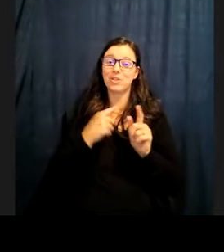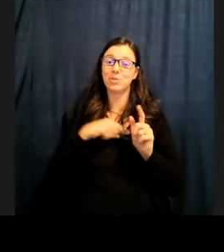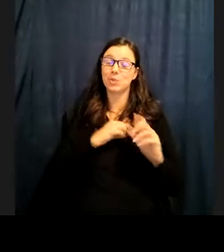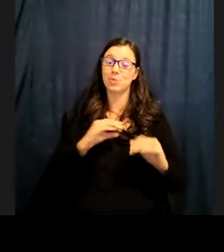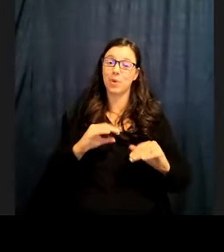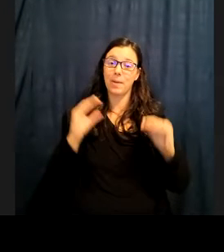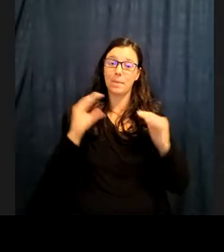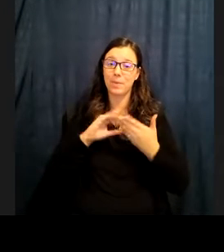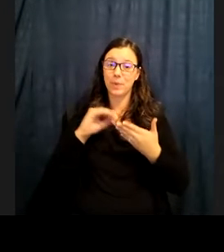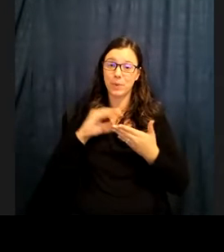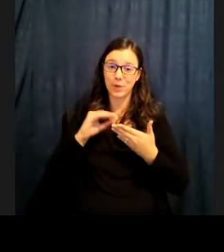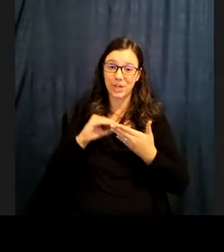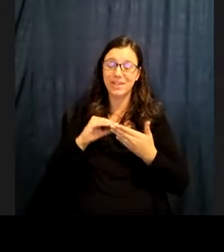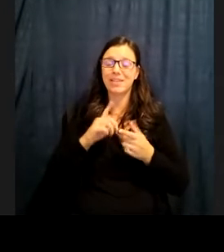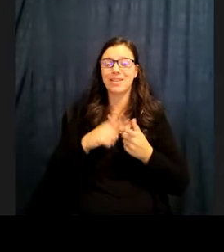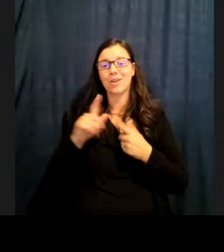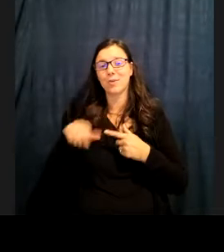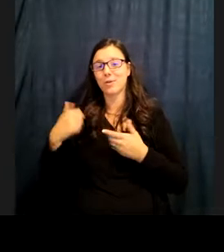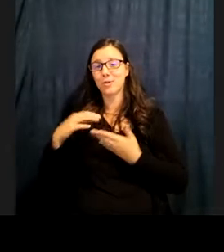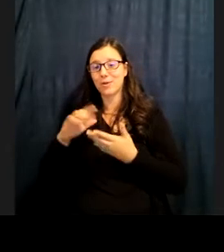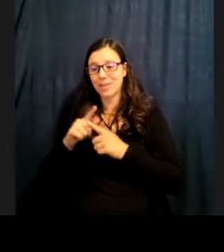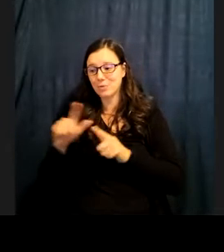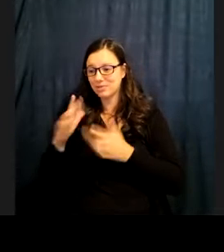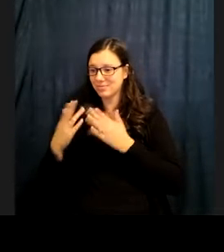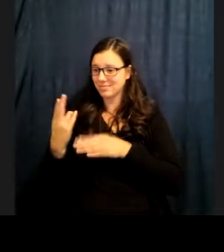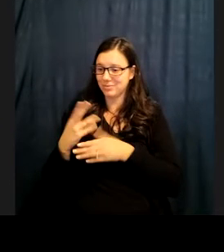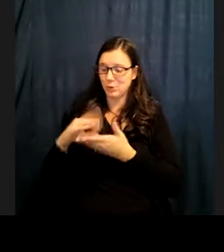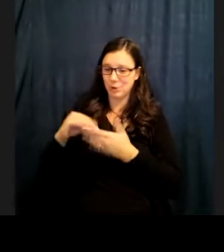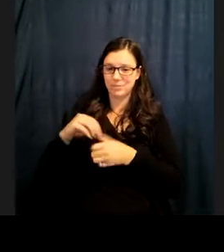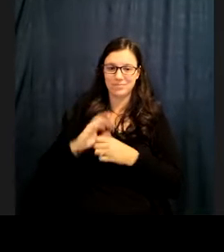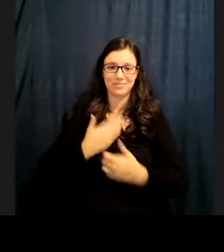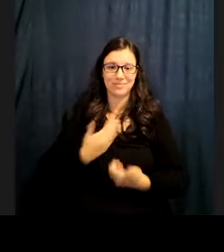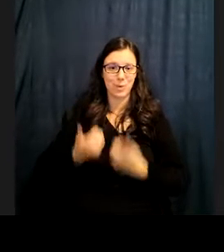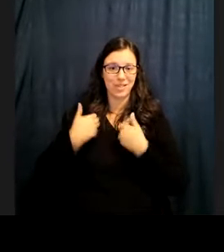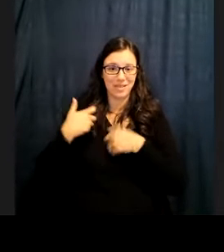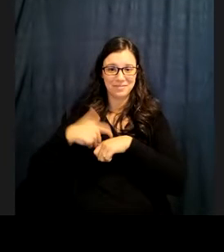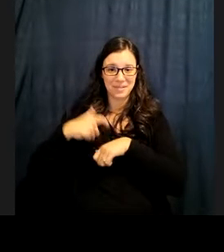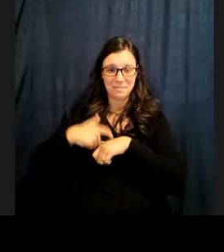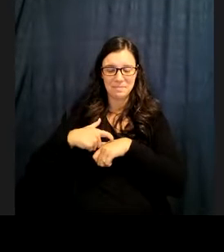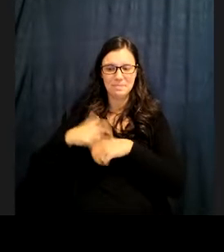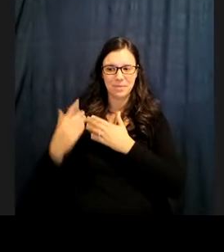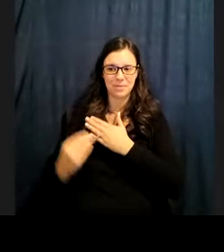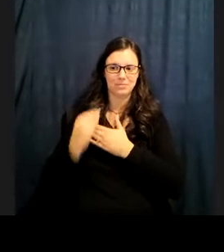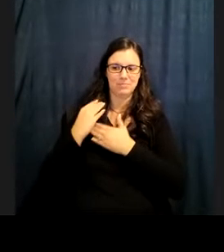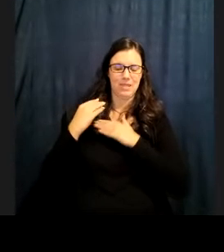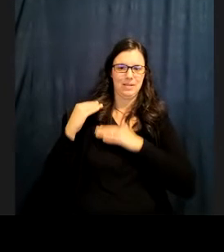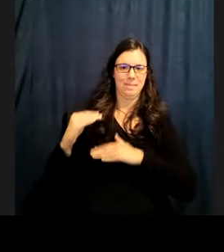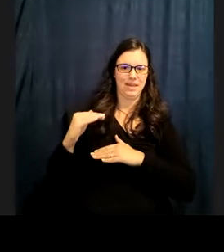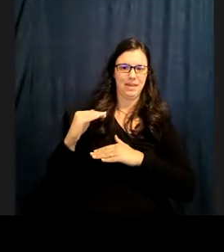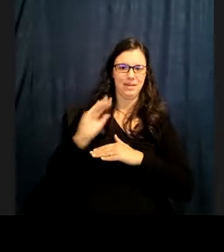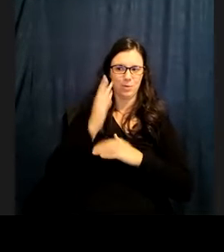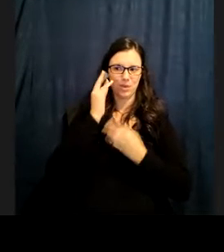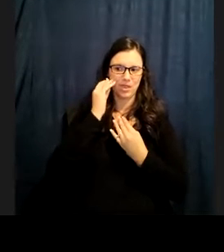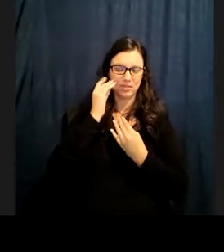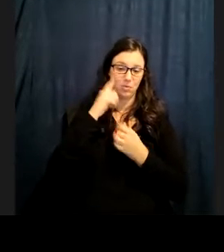learning, and then other languages we might learn in our lifetime can limit us in terms of what we think is